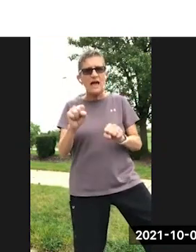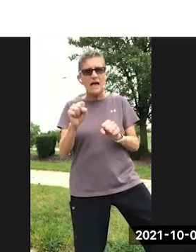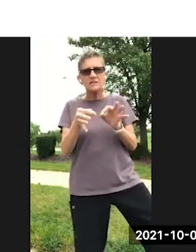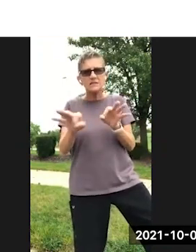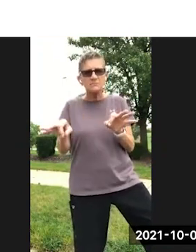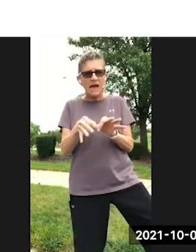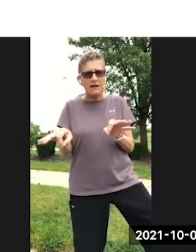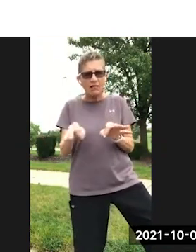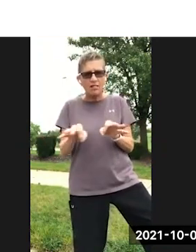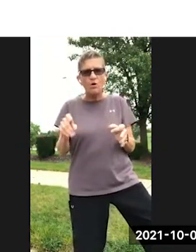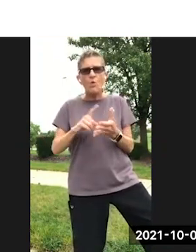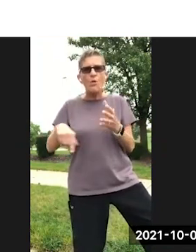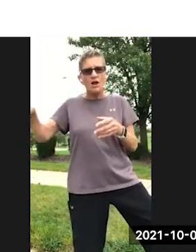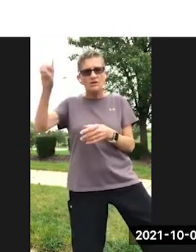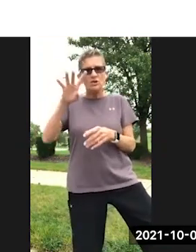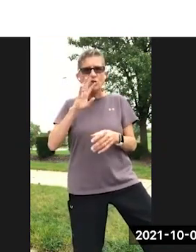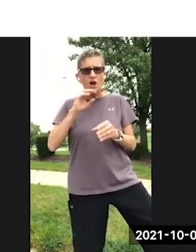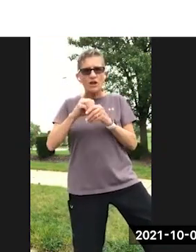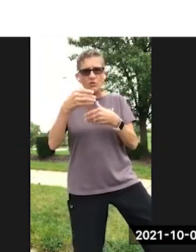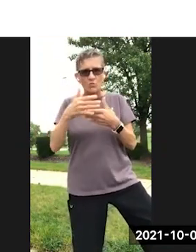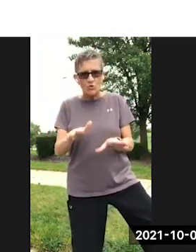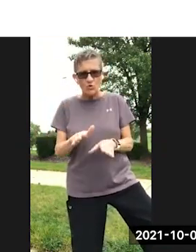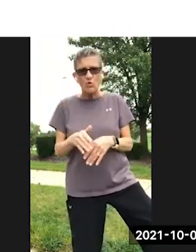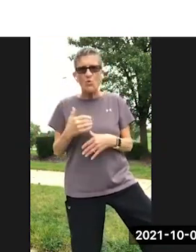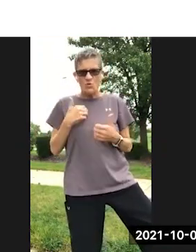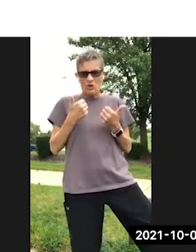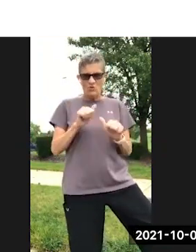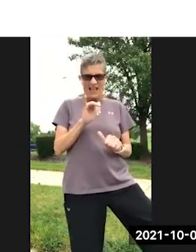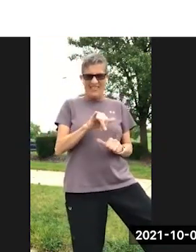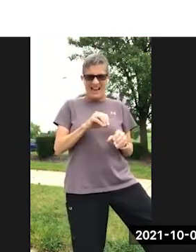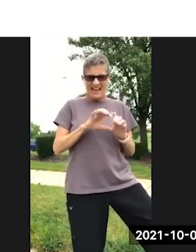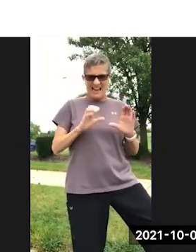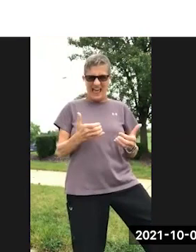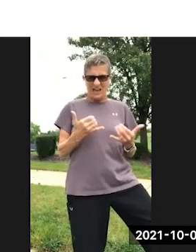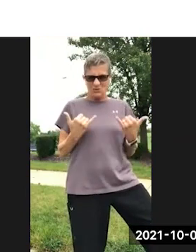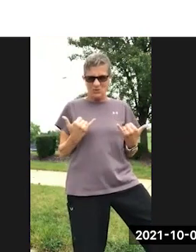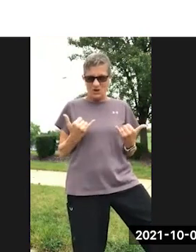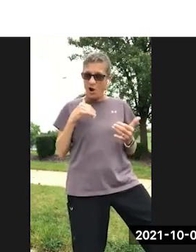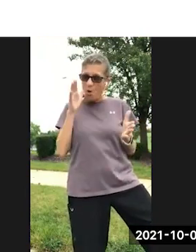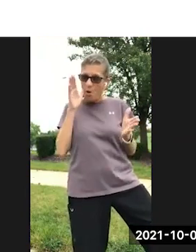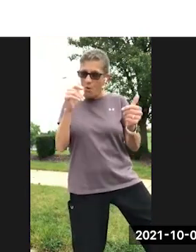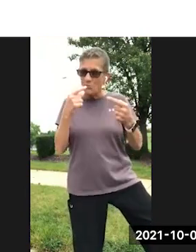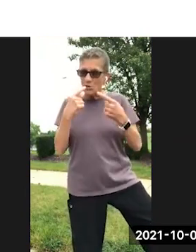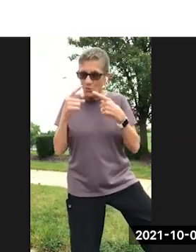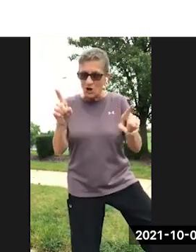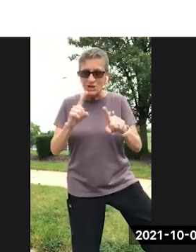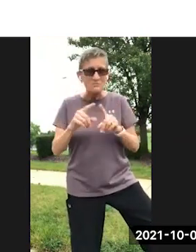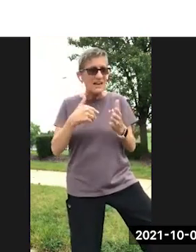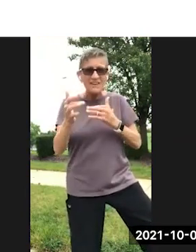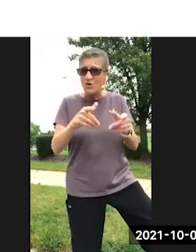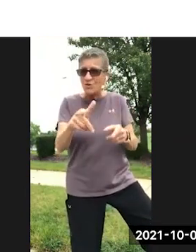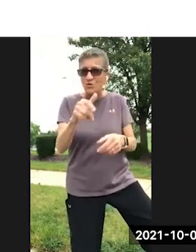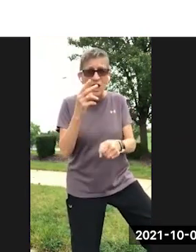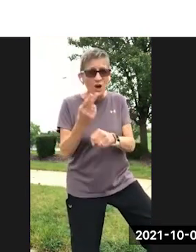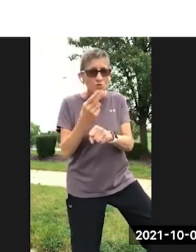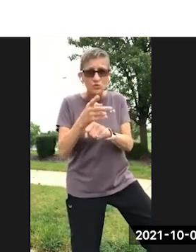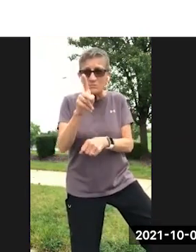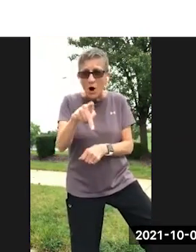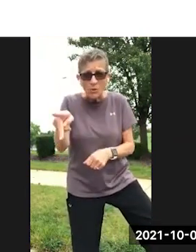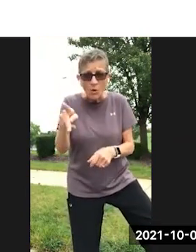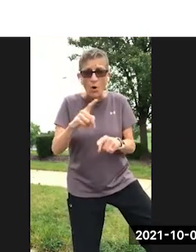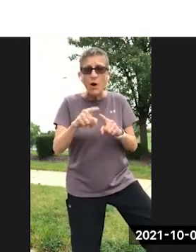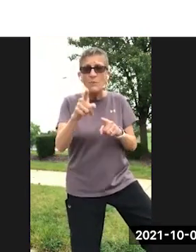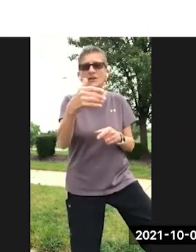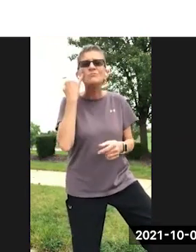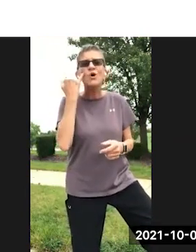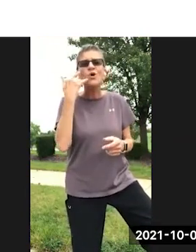being heard in the room. And we just tried this out in class today, and I'm hoping it's going to work. So even if you don't use PowerPoint, but if you have a blank